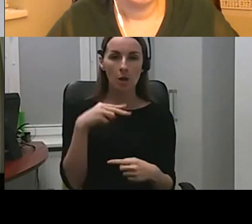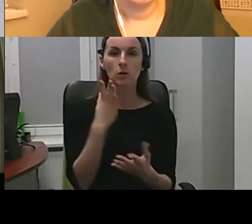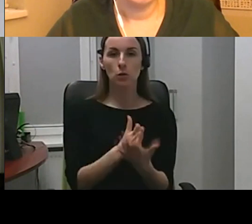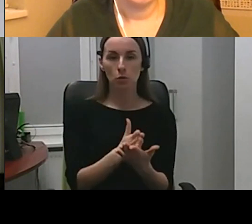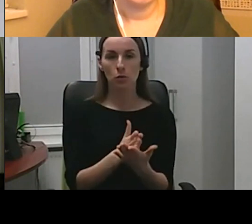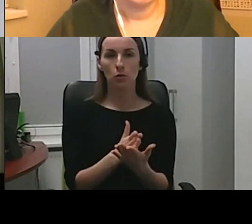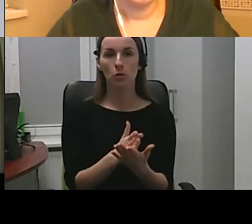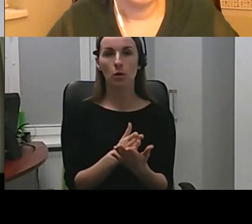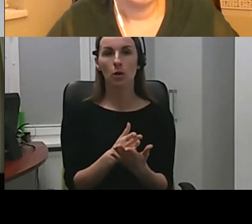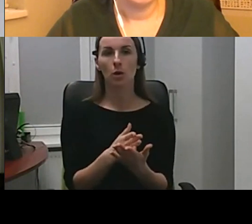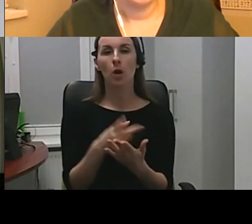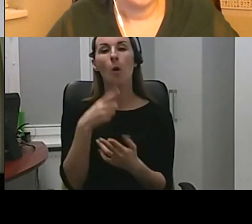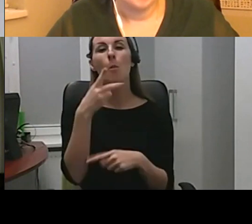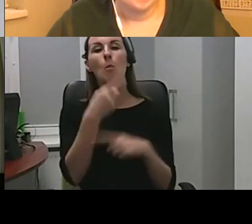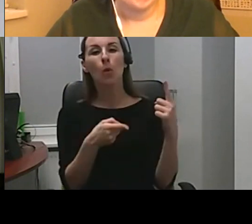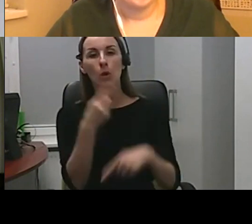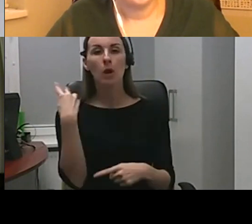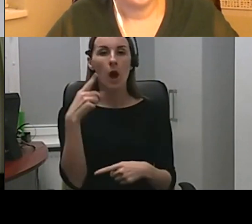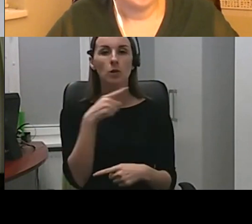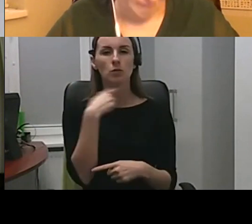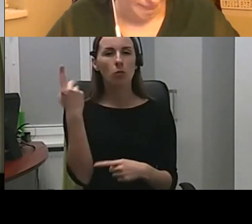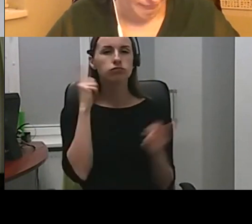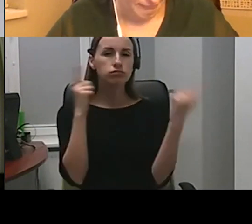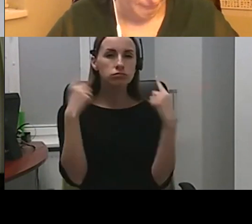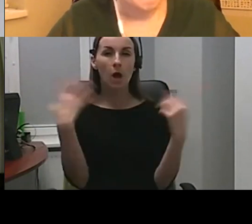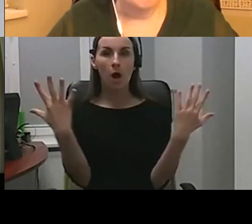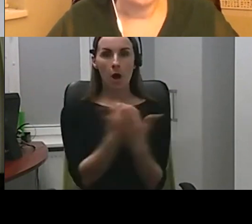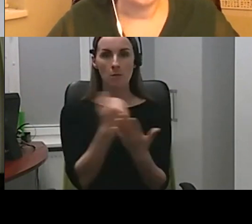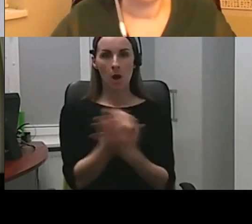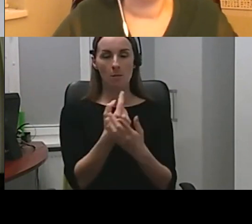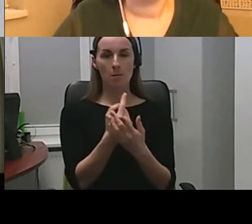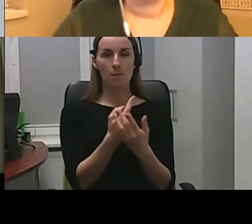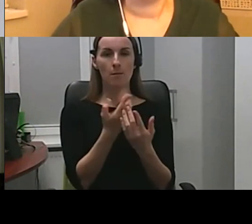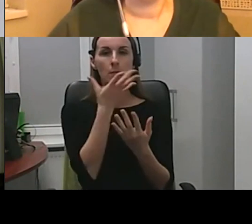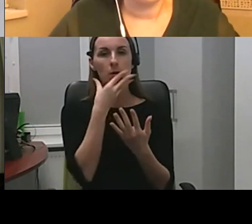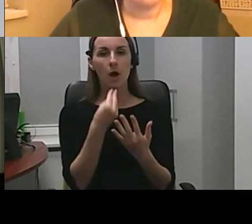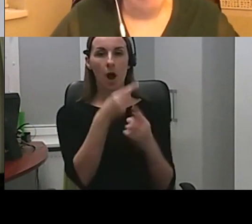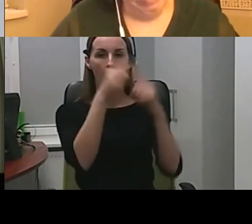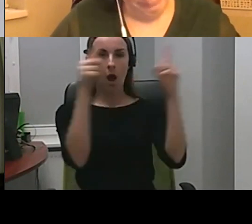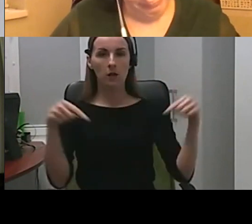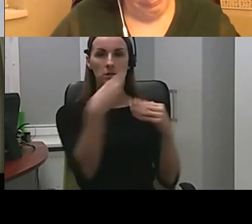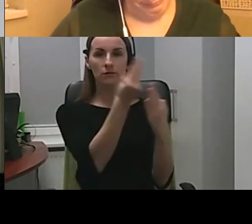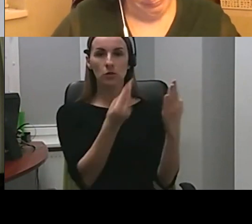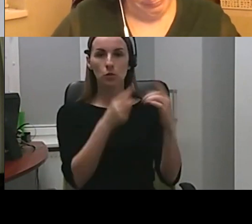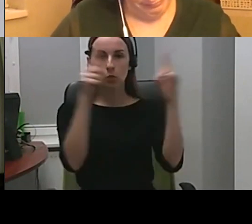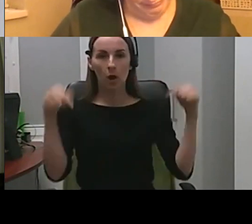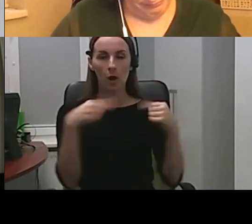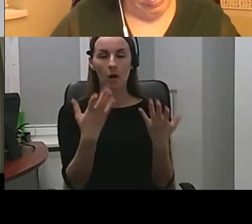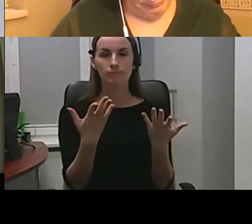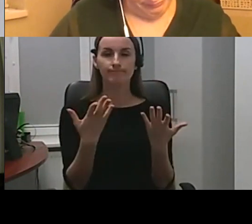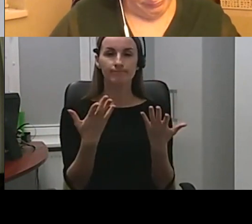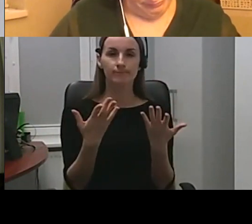they are receiving the postcards, it made their day, not even a day, but actually a week. You